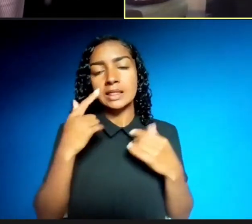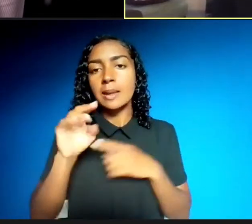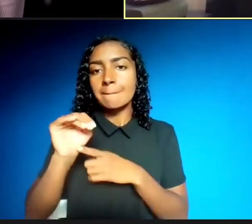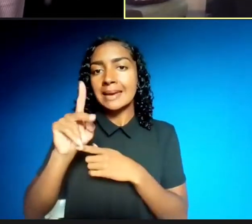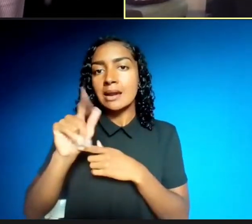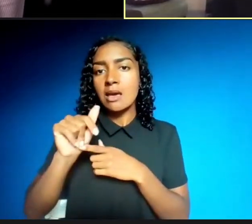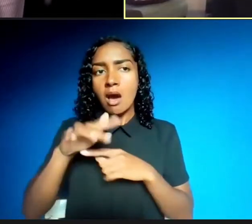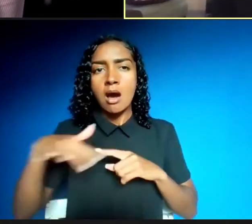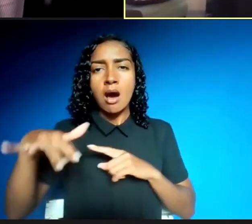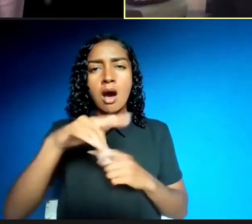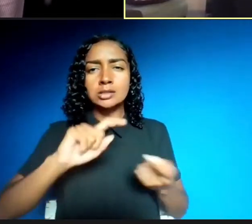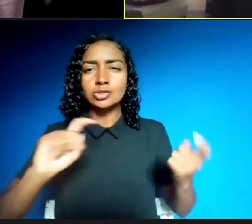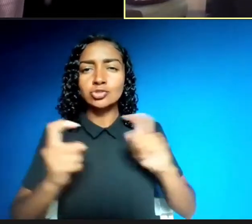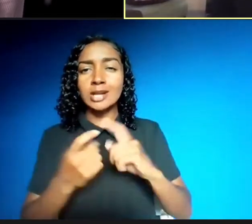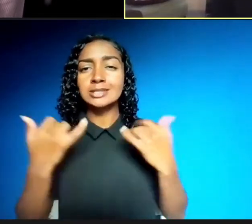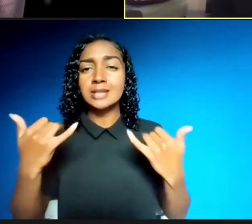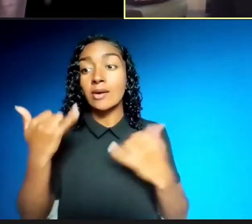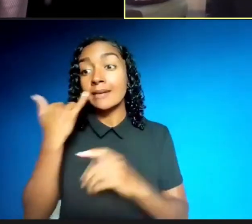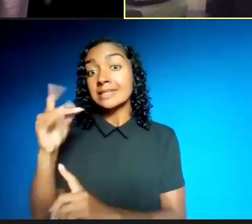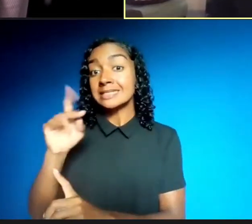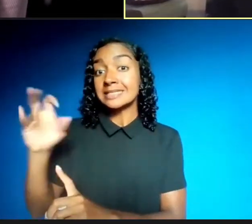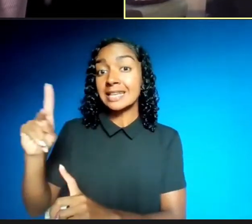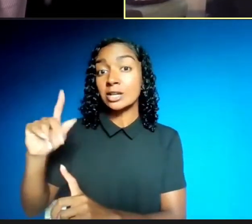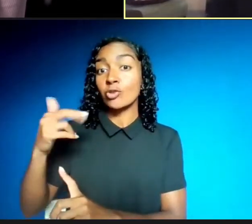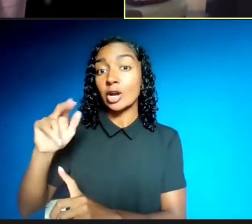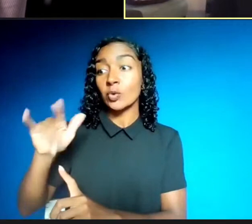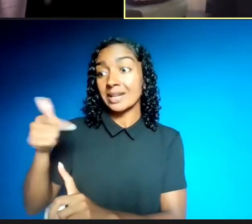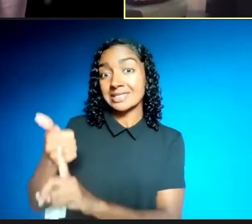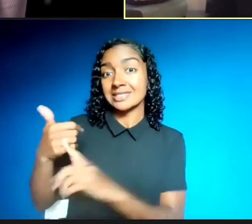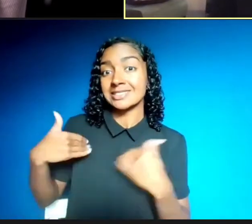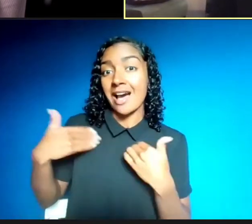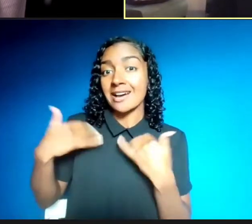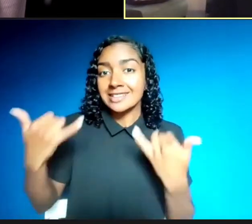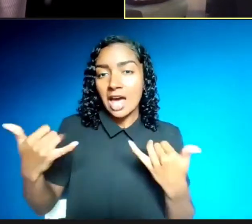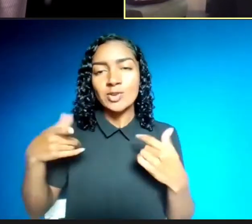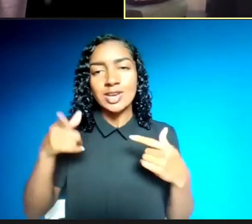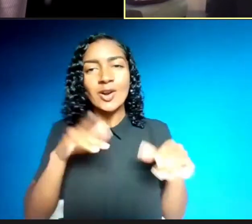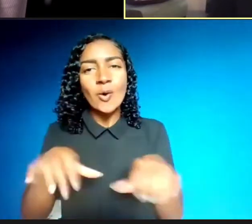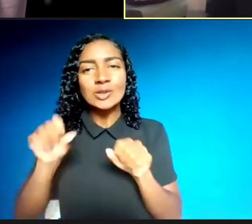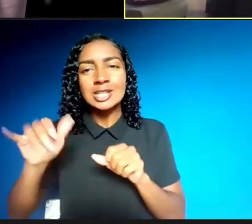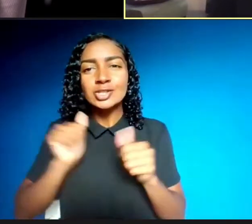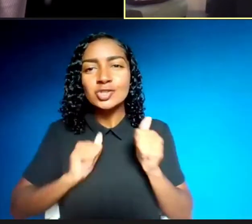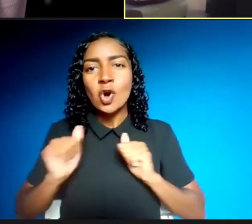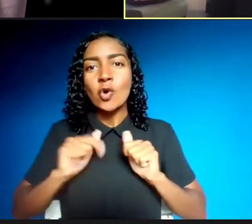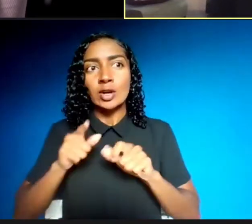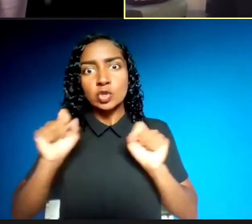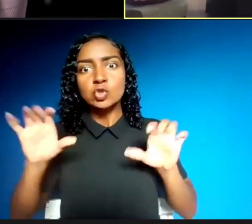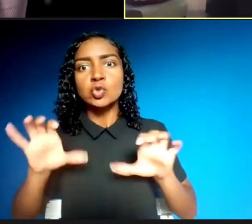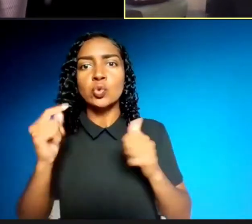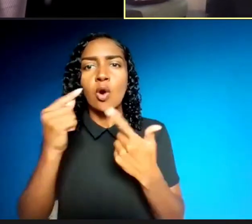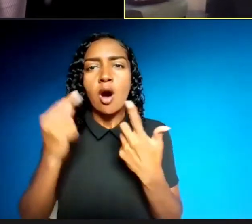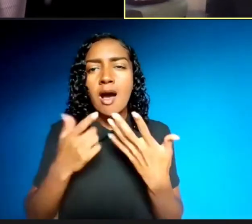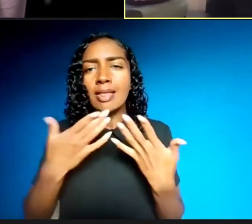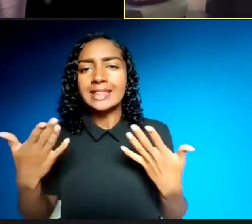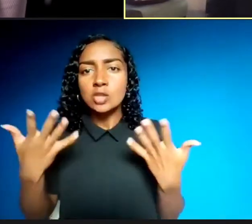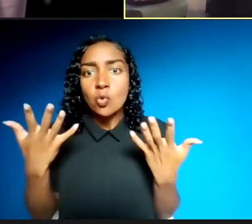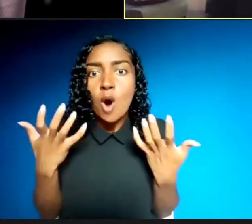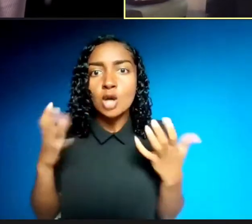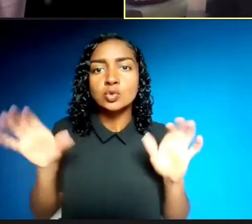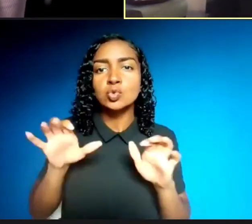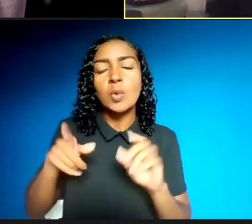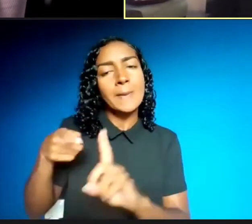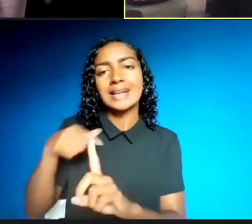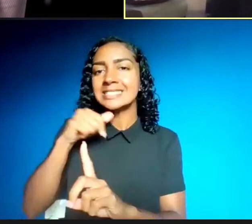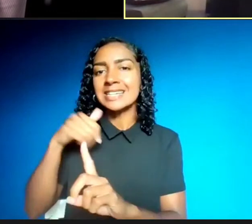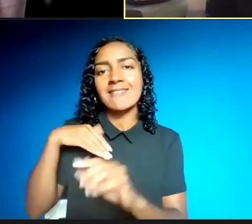Dick Gregory was young now, he could have his show that did all the things he wanted to do in a way that he didn't have access to in the 50s